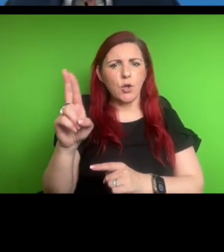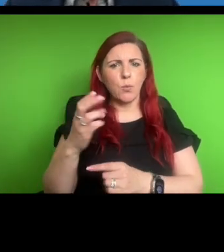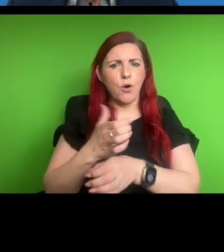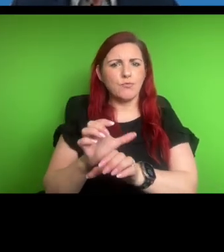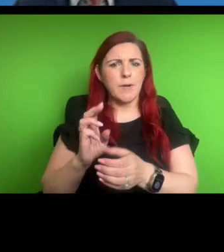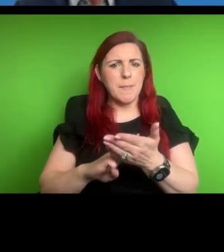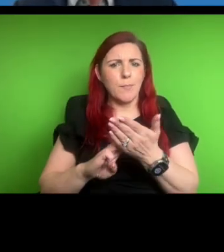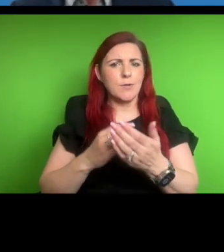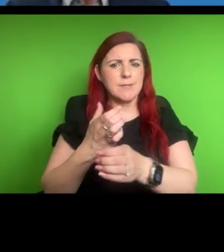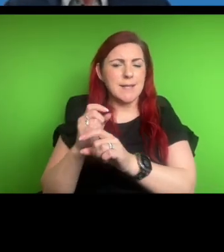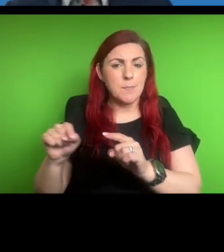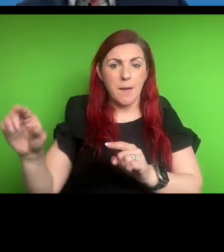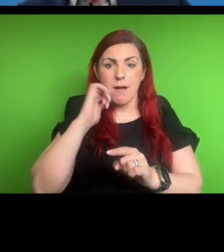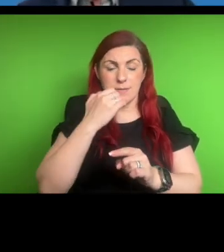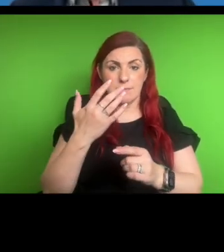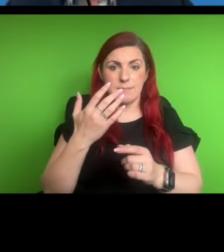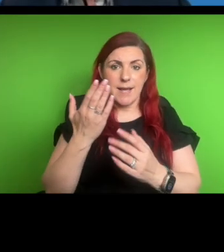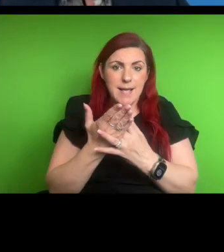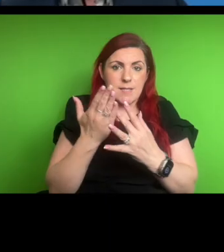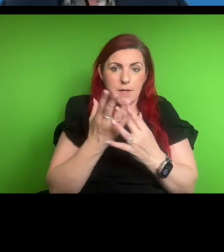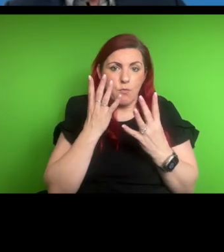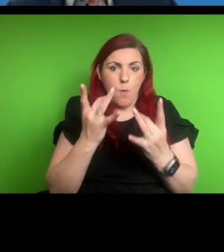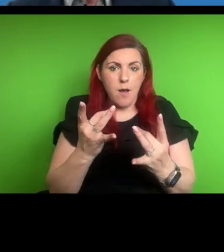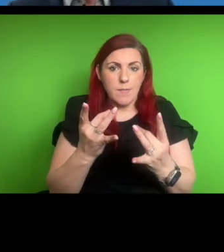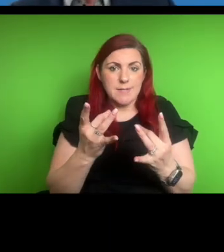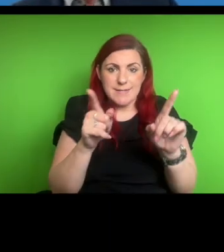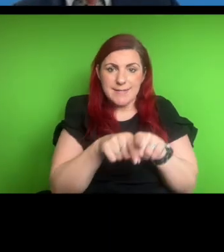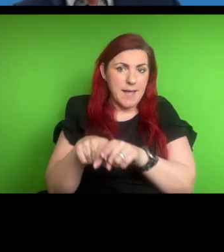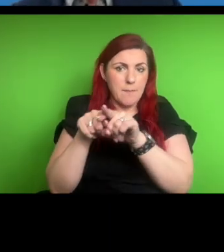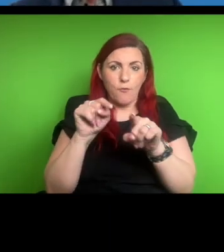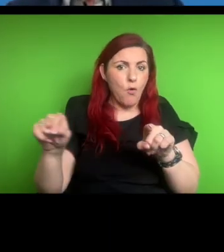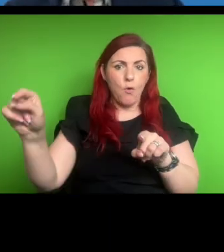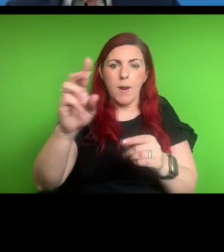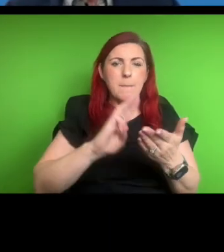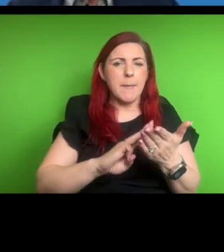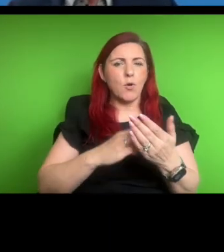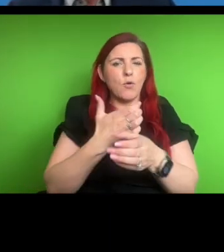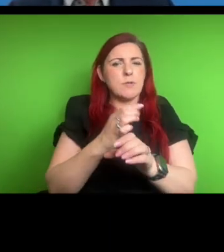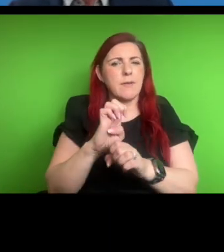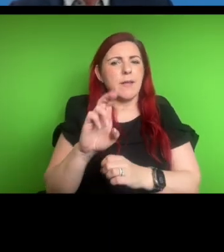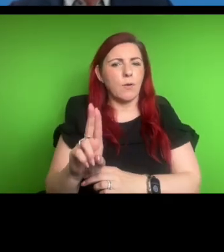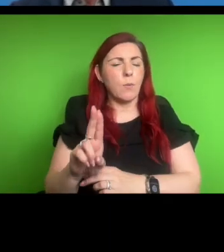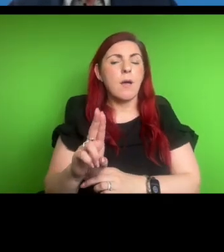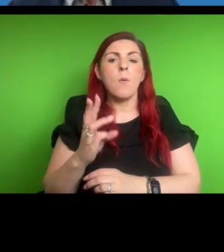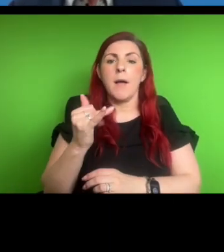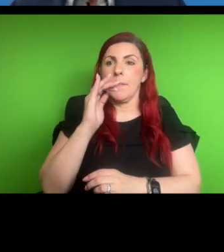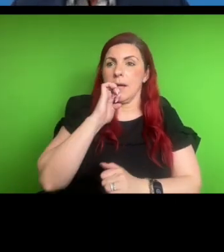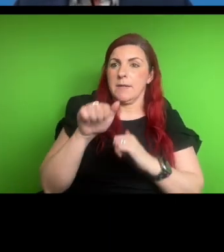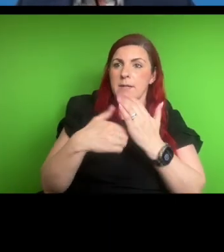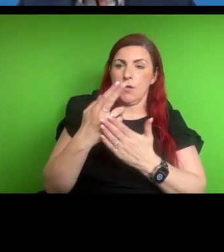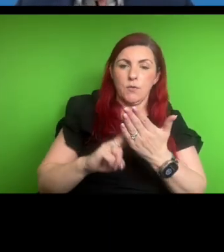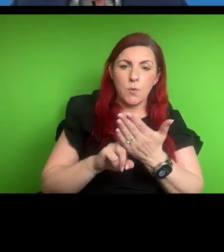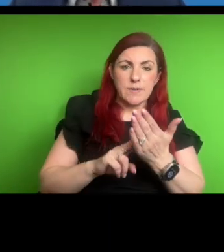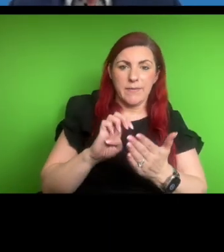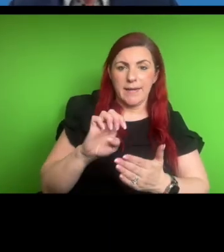states have been harmonized through the development and use and implementation of these standards. And